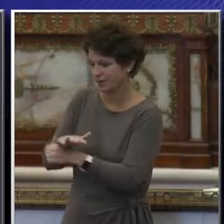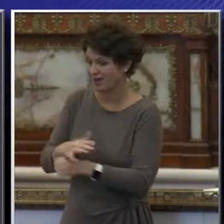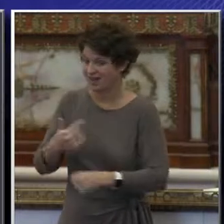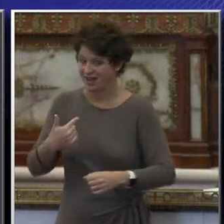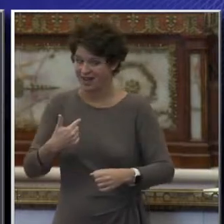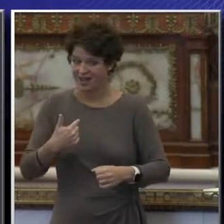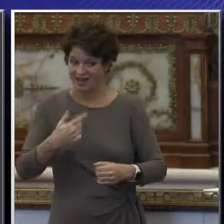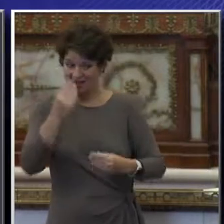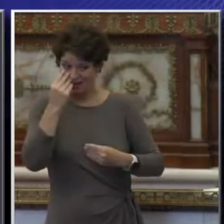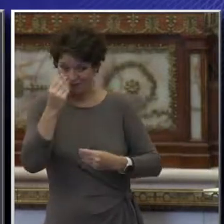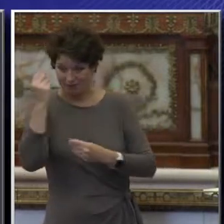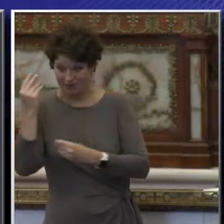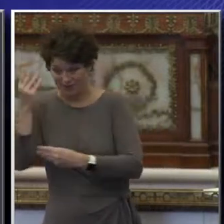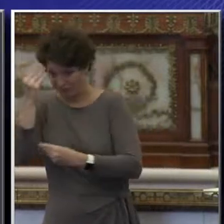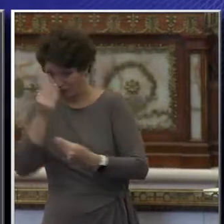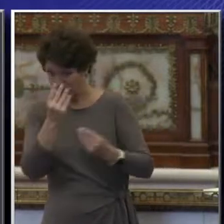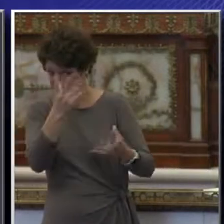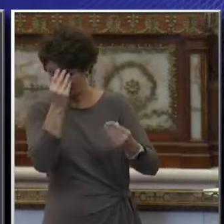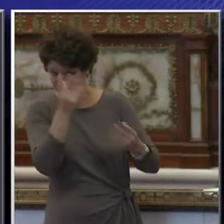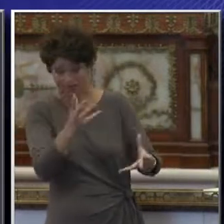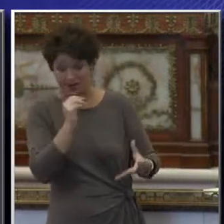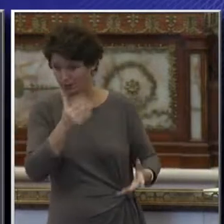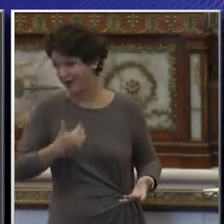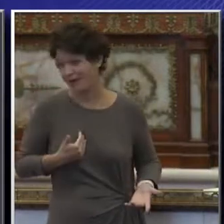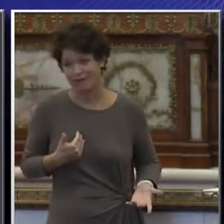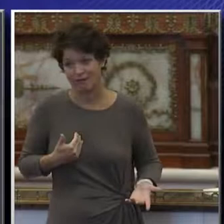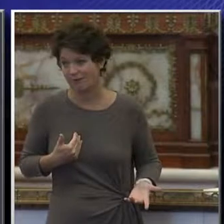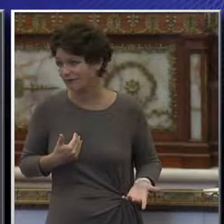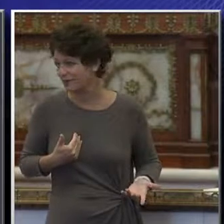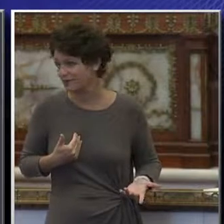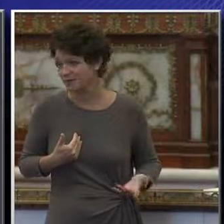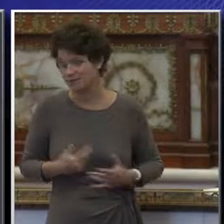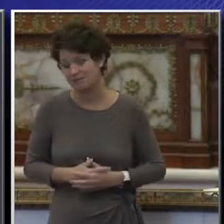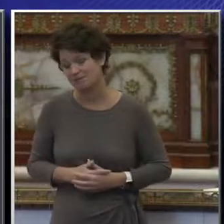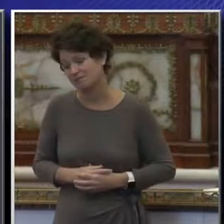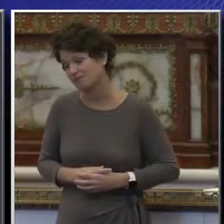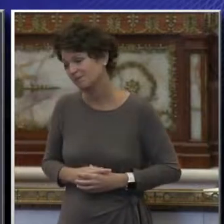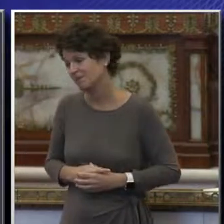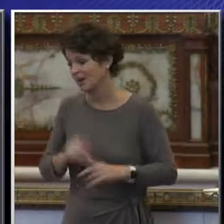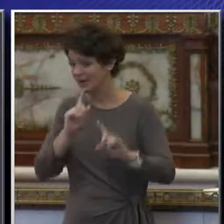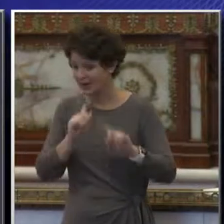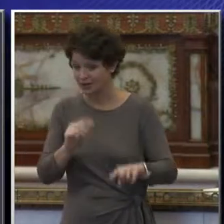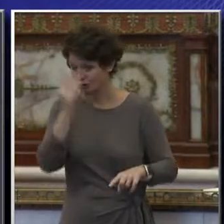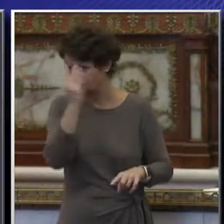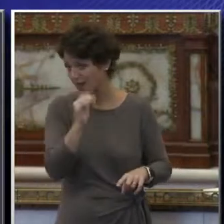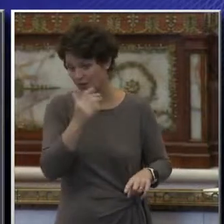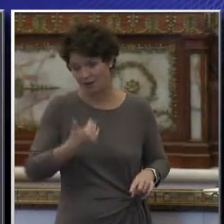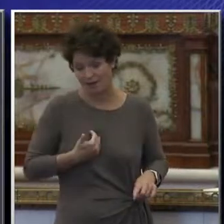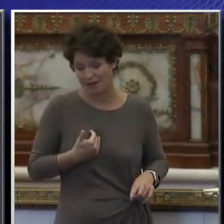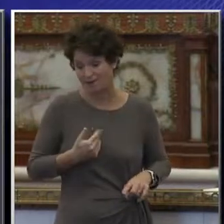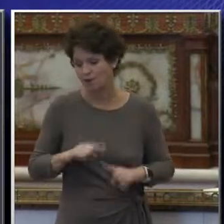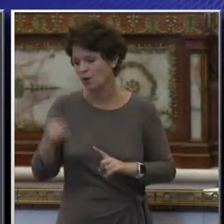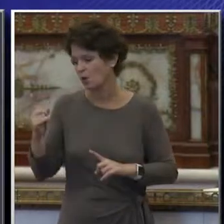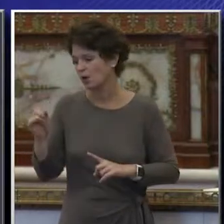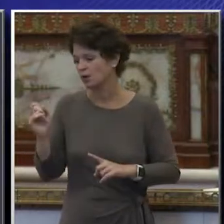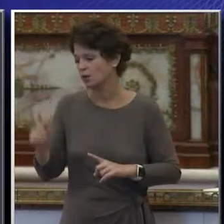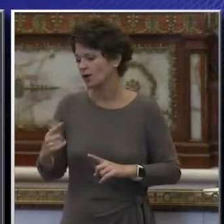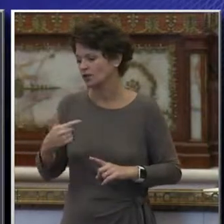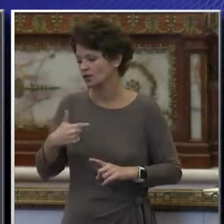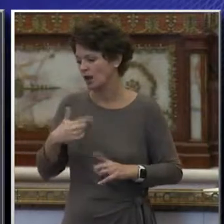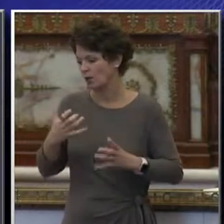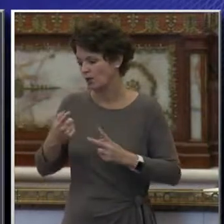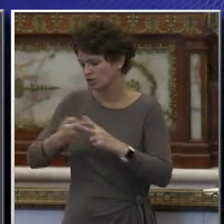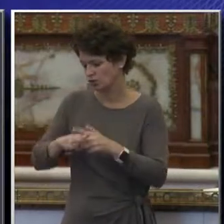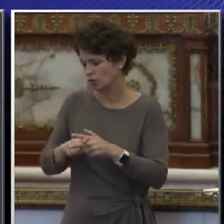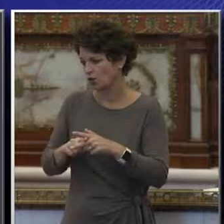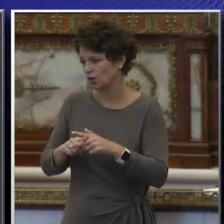a lot of information to be able to share with people. So I guess one of the questions I want to start